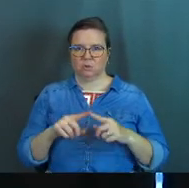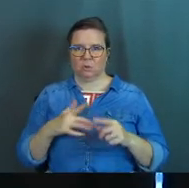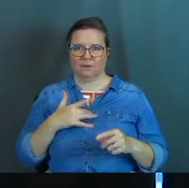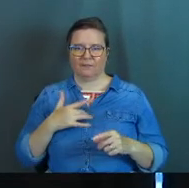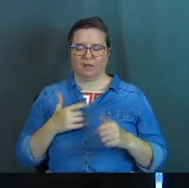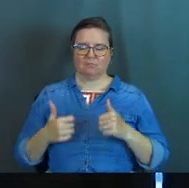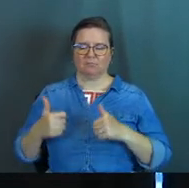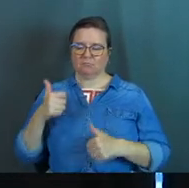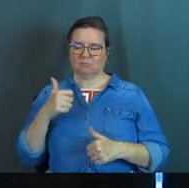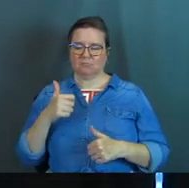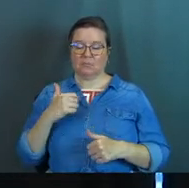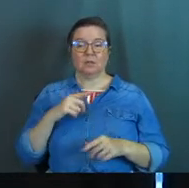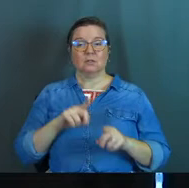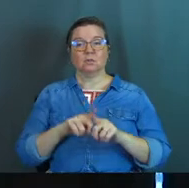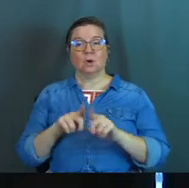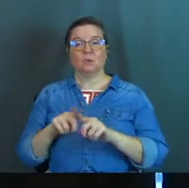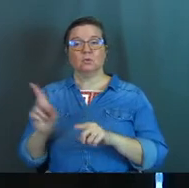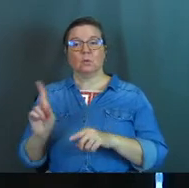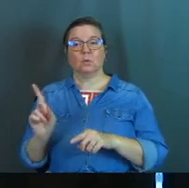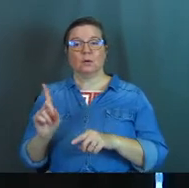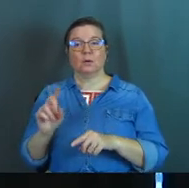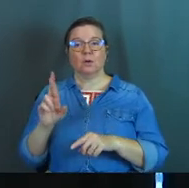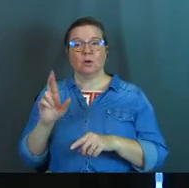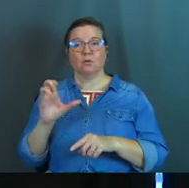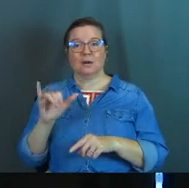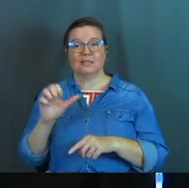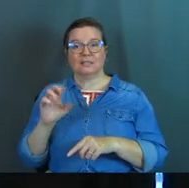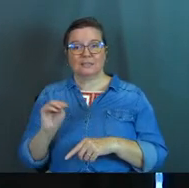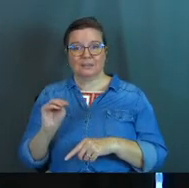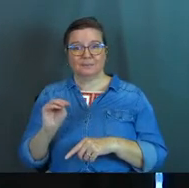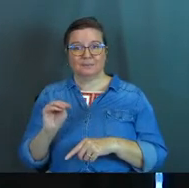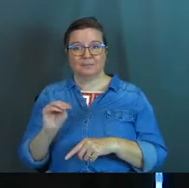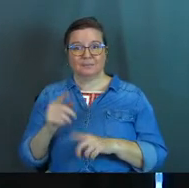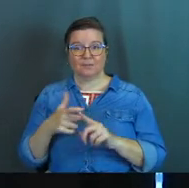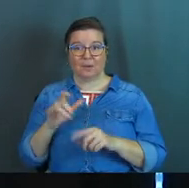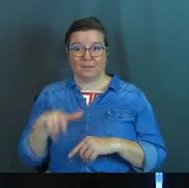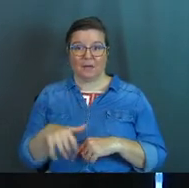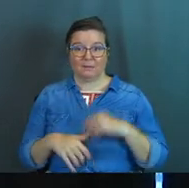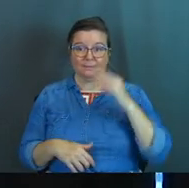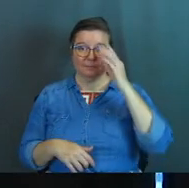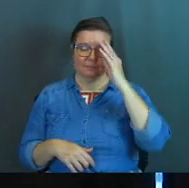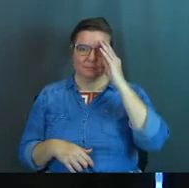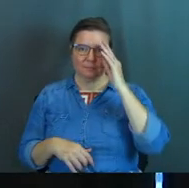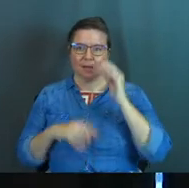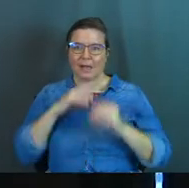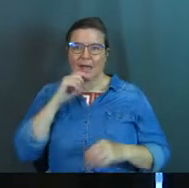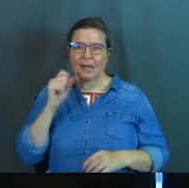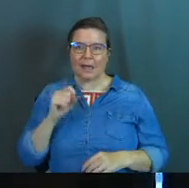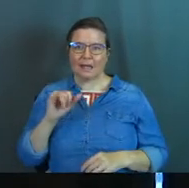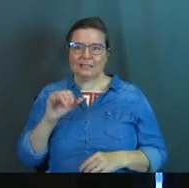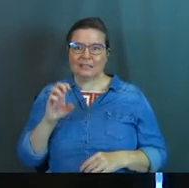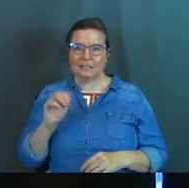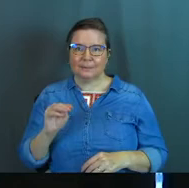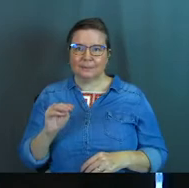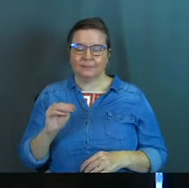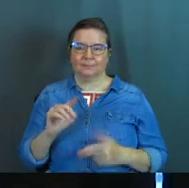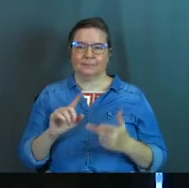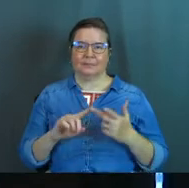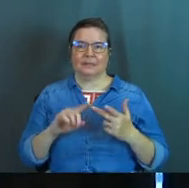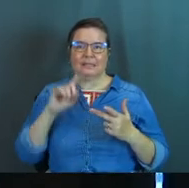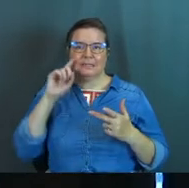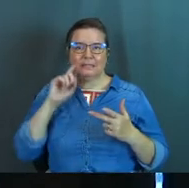to feel superior. This is also where racism comes from. This is where ageism comes from